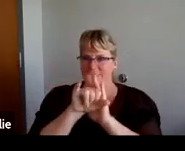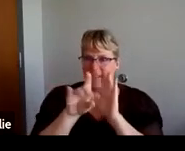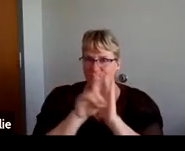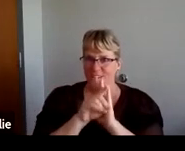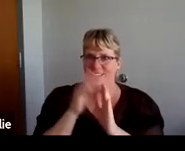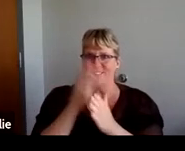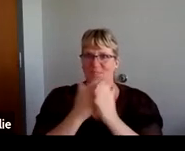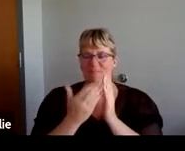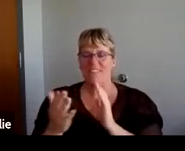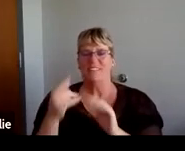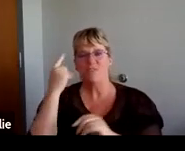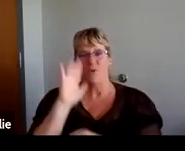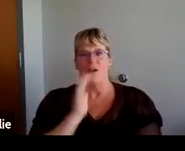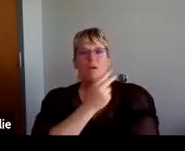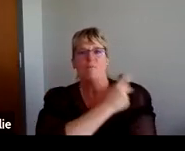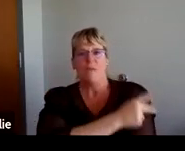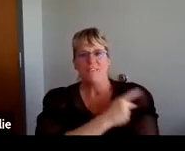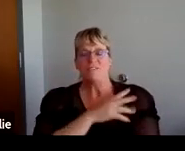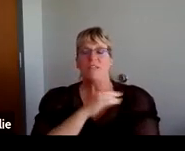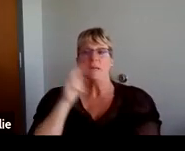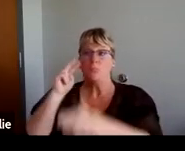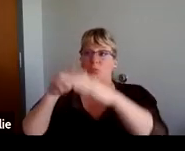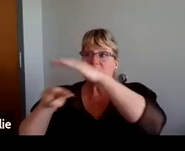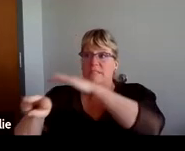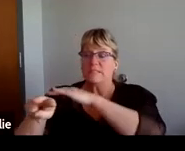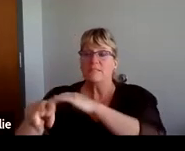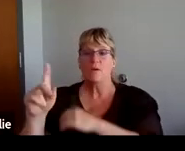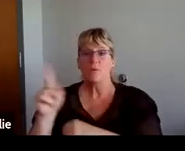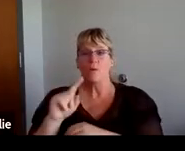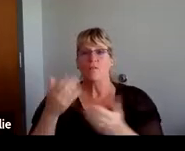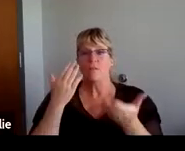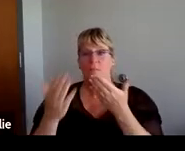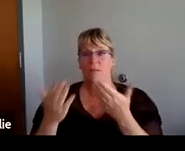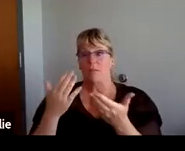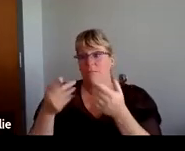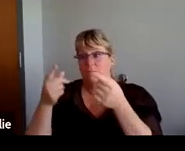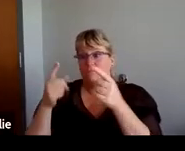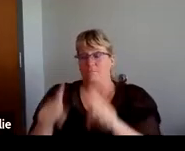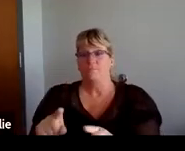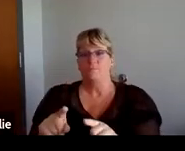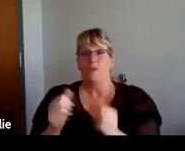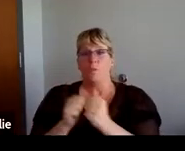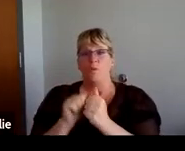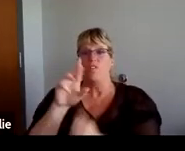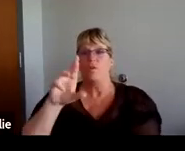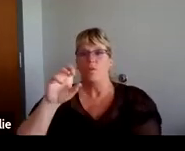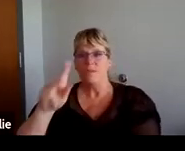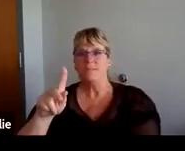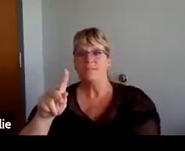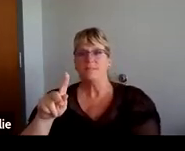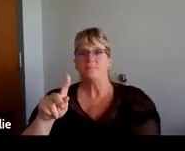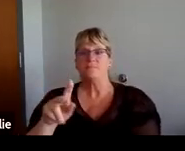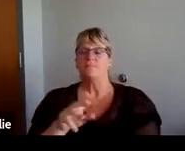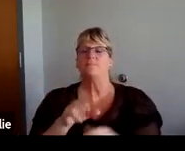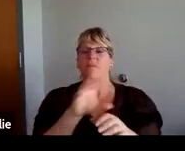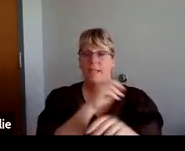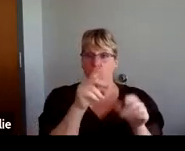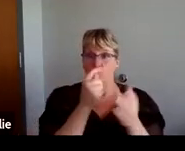these things for our patients and predict where they may lie in terms of risk factors as well as